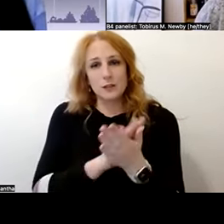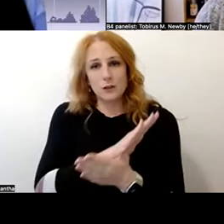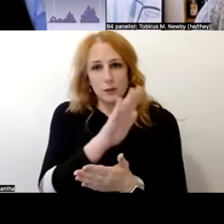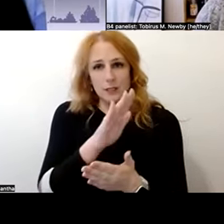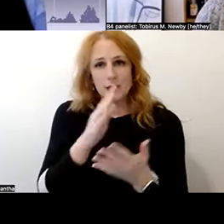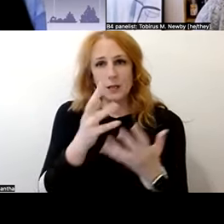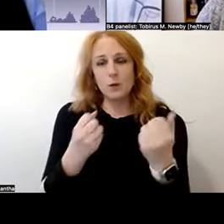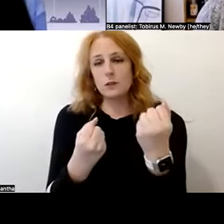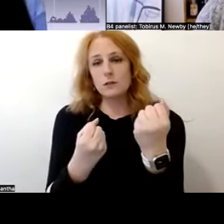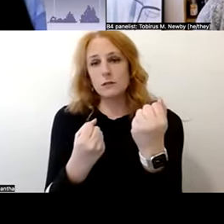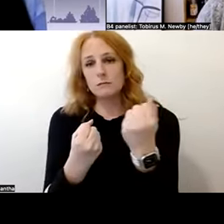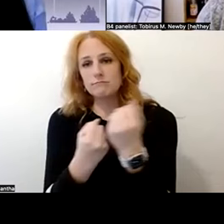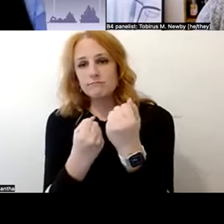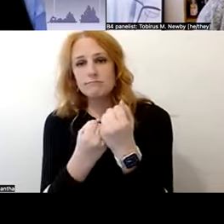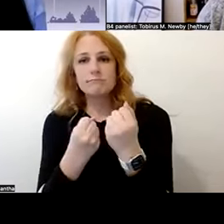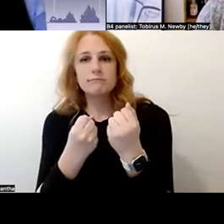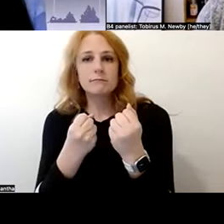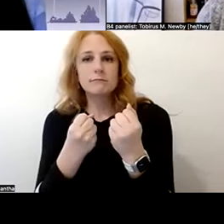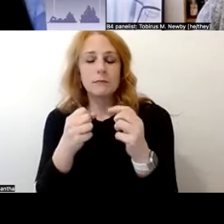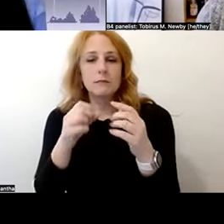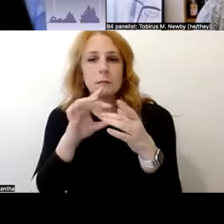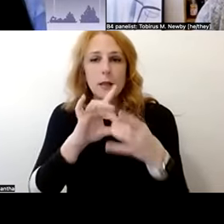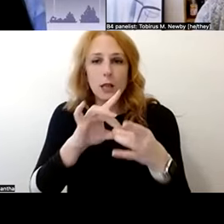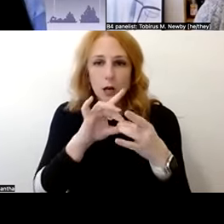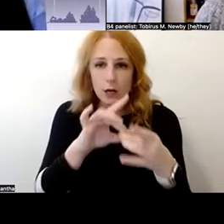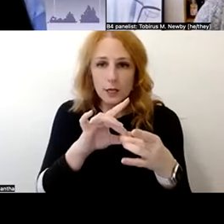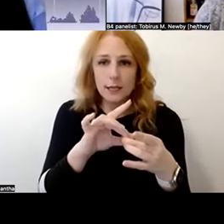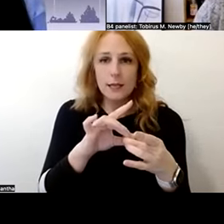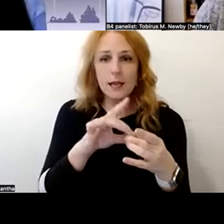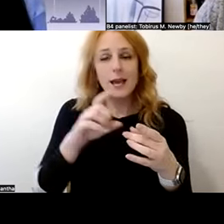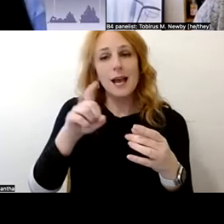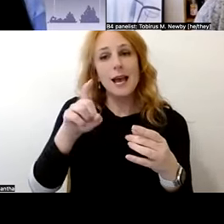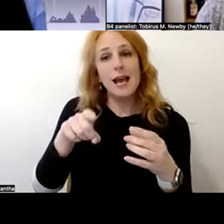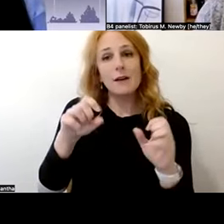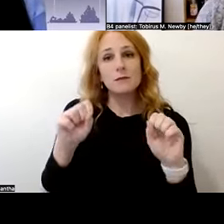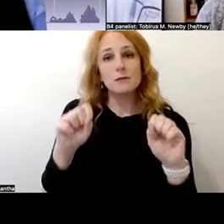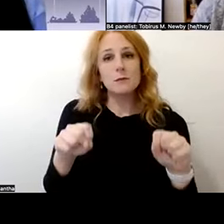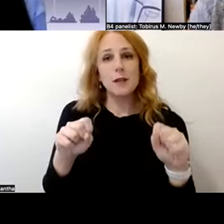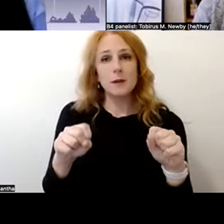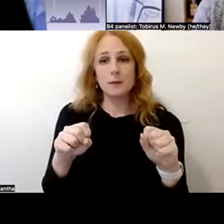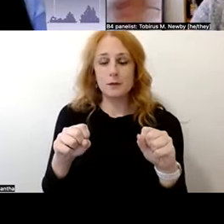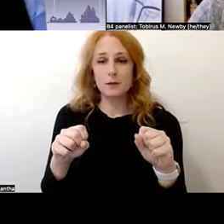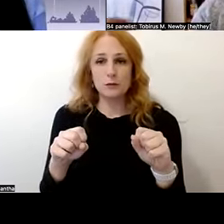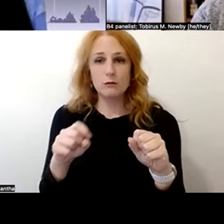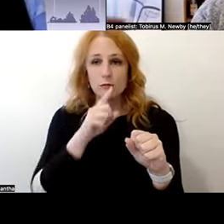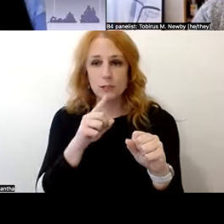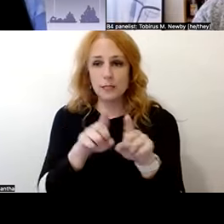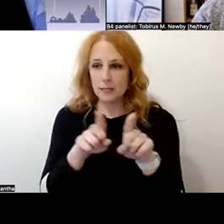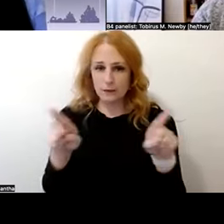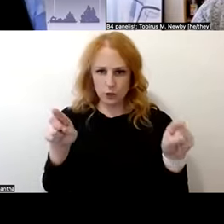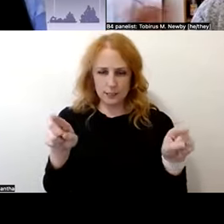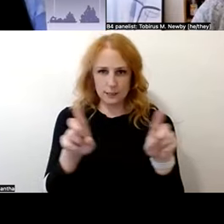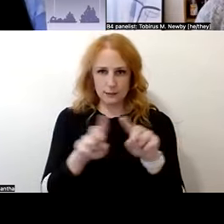to be able to sit at that divergence point and understand, what is driving you that way when I am so committed to going that